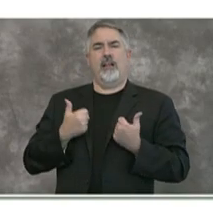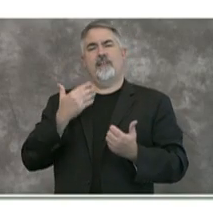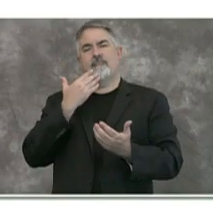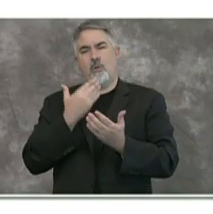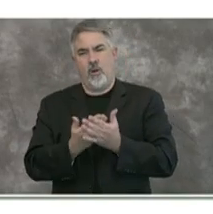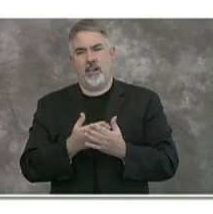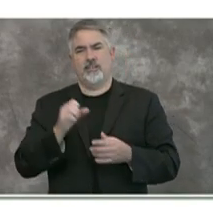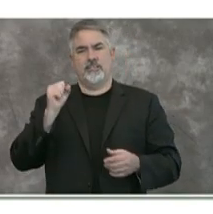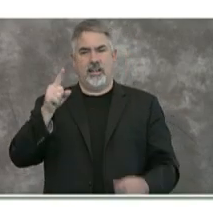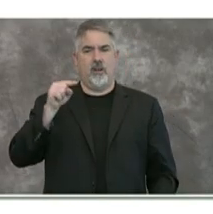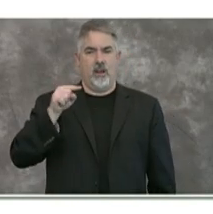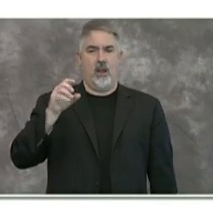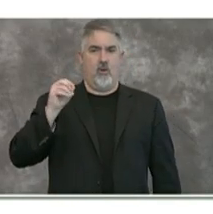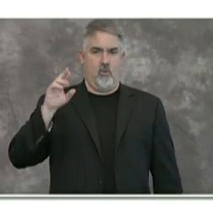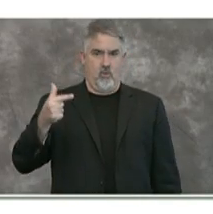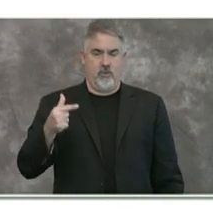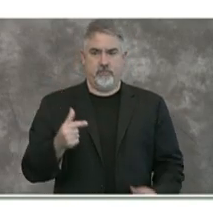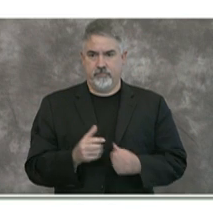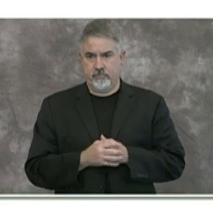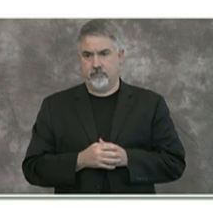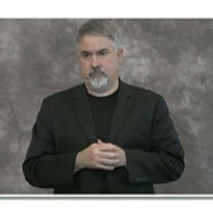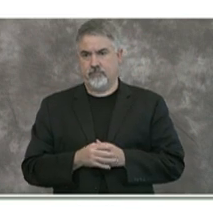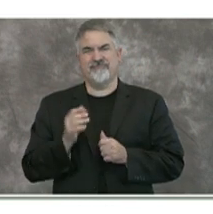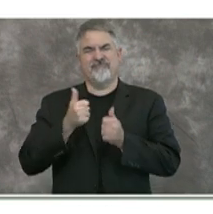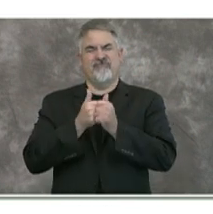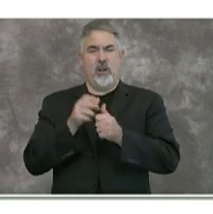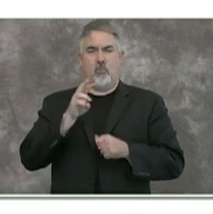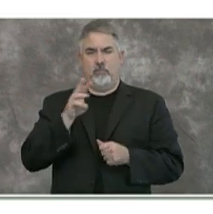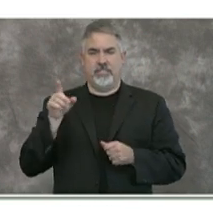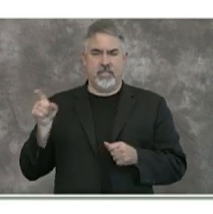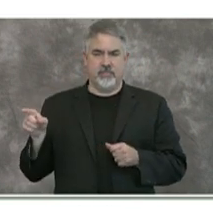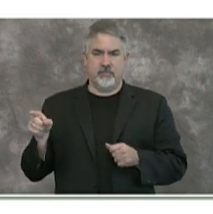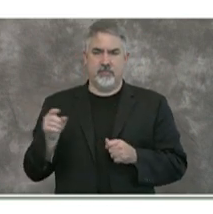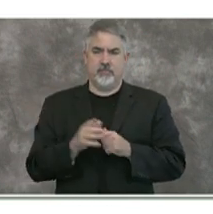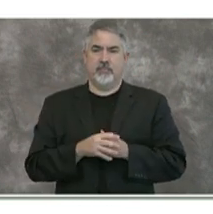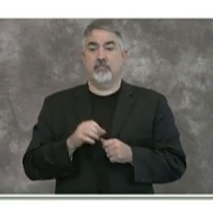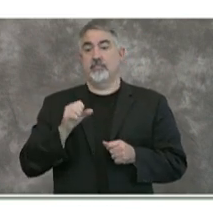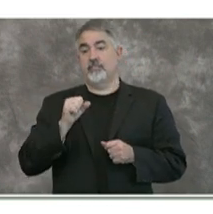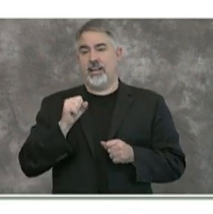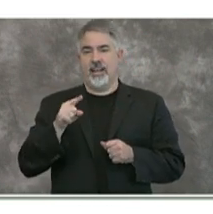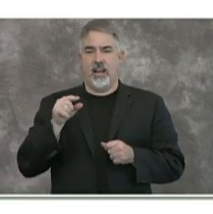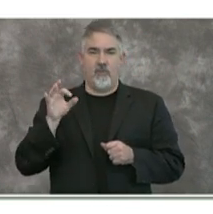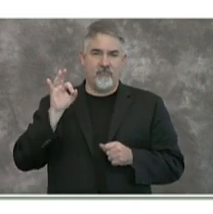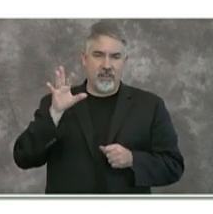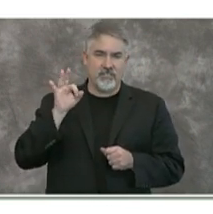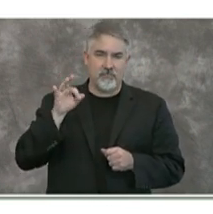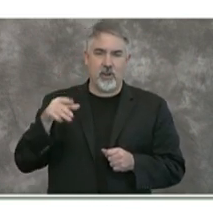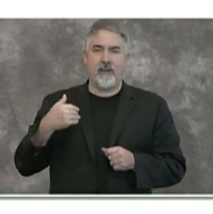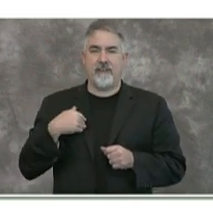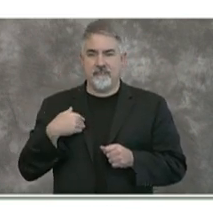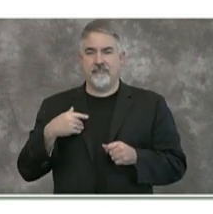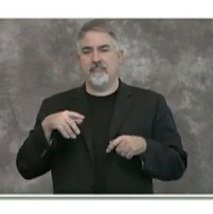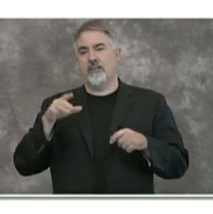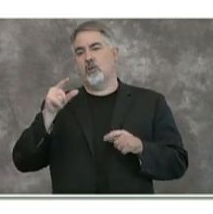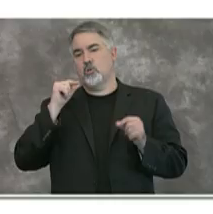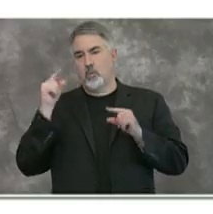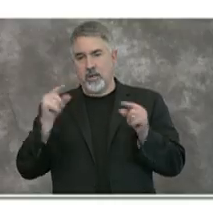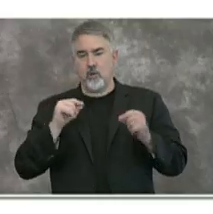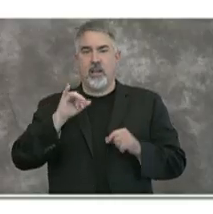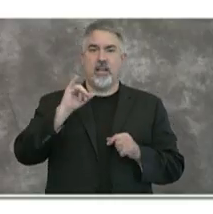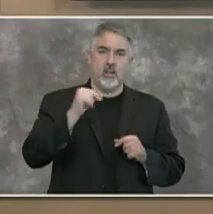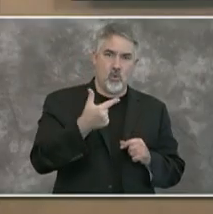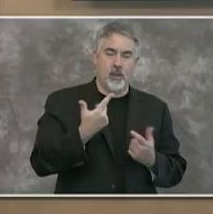livewellsd.org or follow Live Well San Diego on Facebook, Twitter, or Instagram. Speaking of